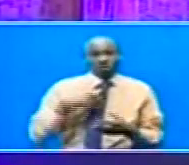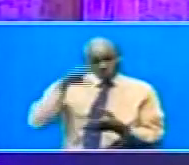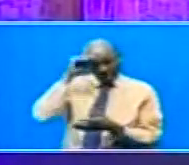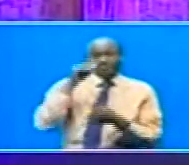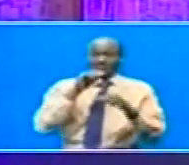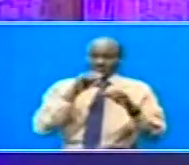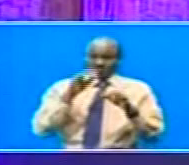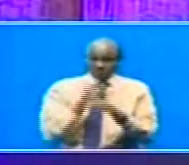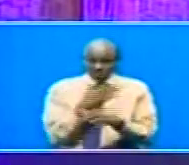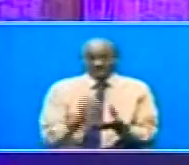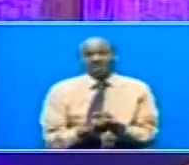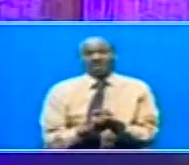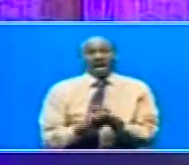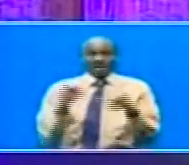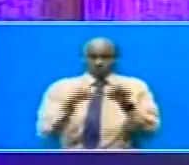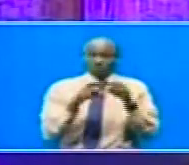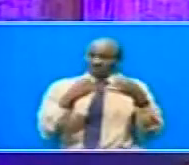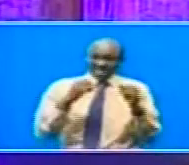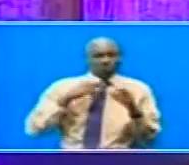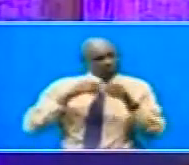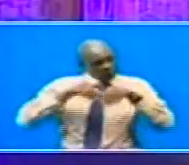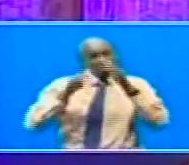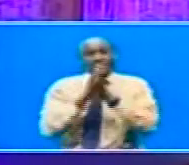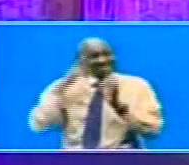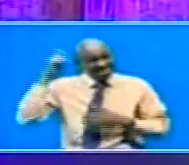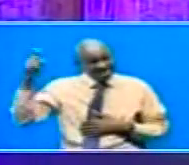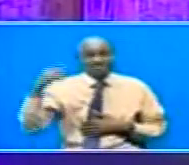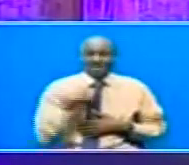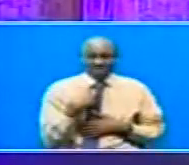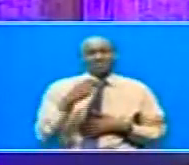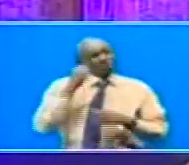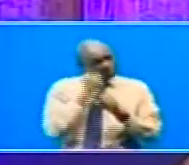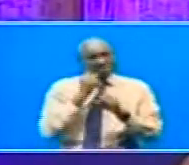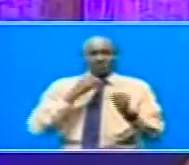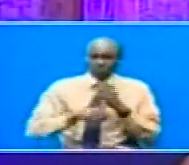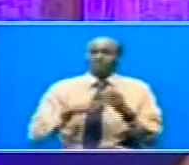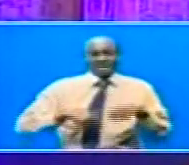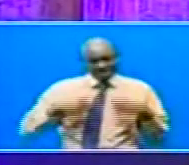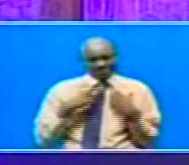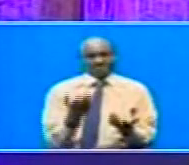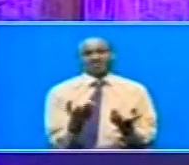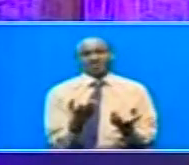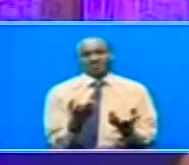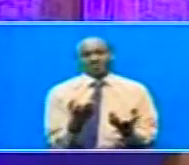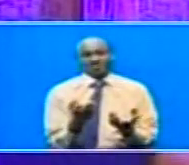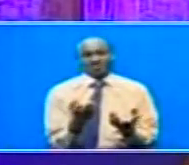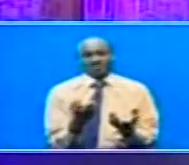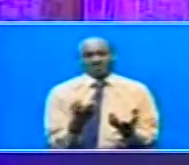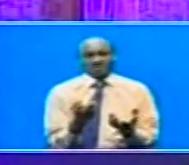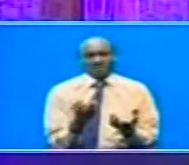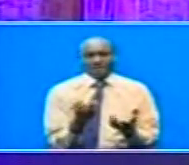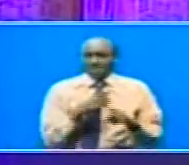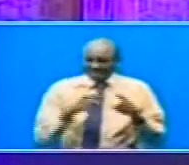music, also trying to follow my dream, writing, I've been doing all my life. And I would have done them had he not been president. But